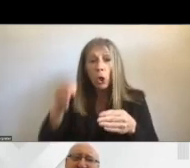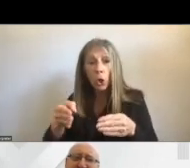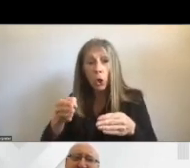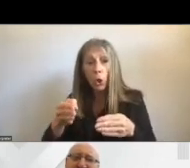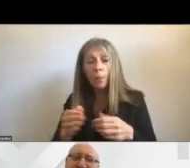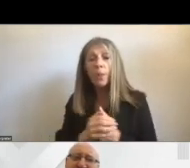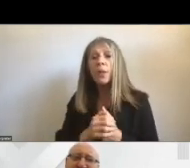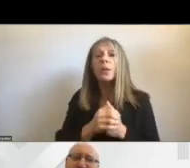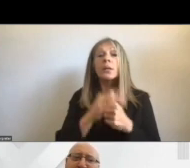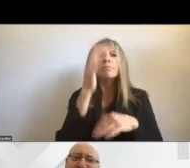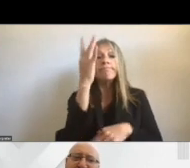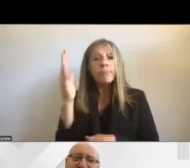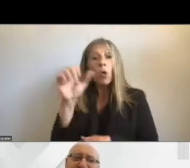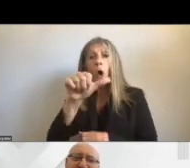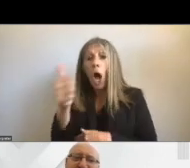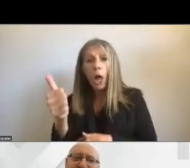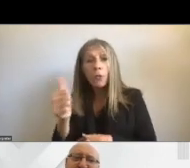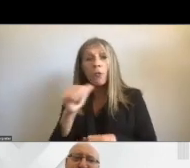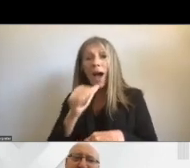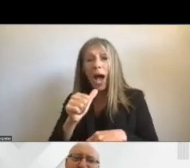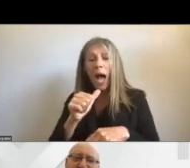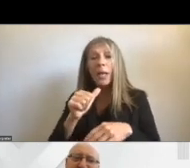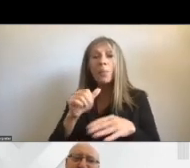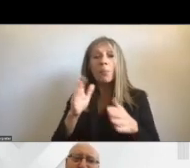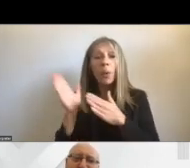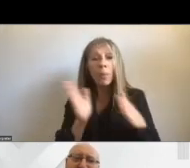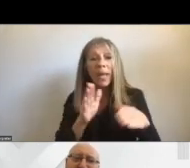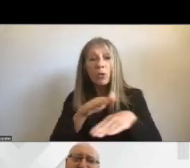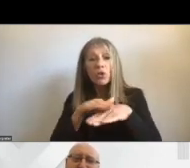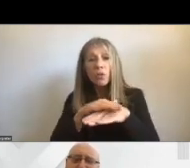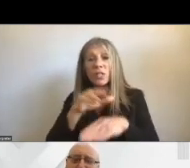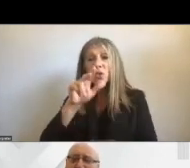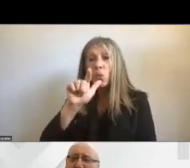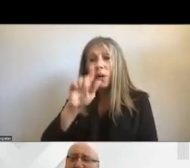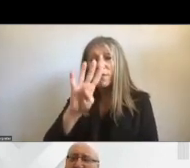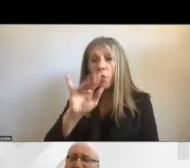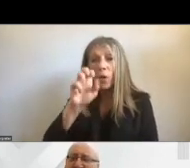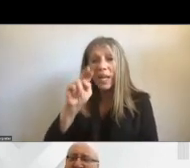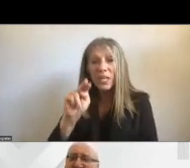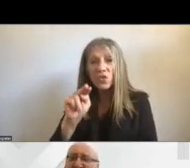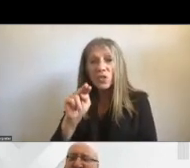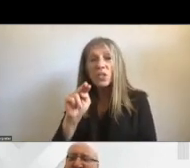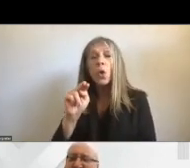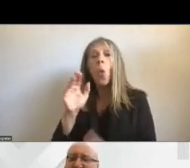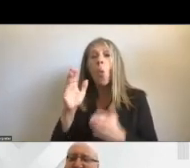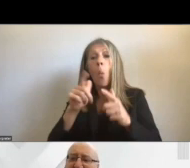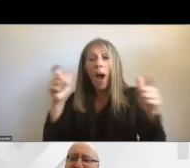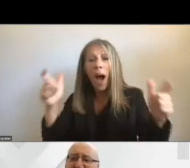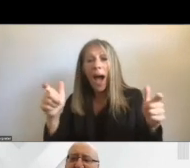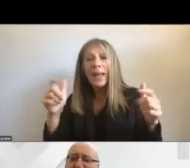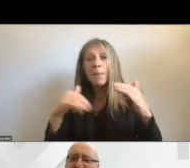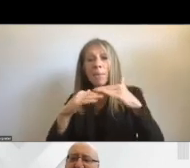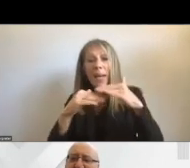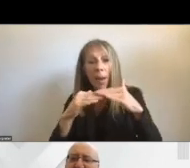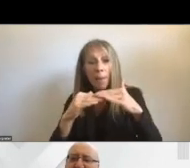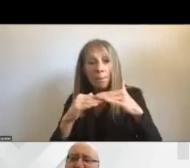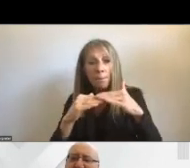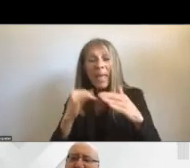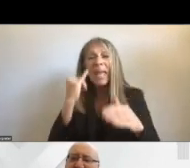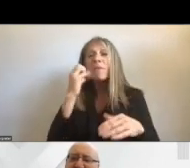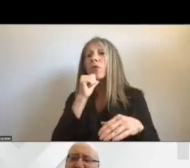rail. Where pedestrian gates are provided, and we show that in the illustration, detectable warning